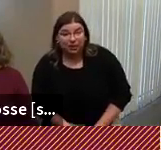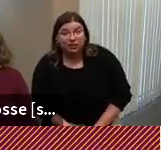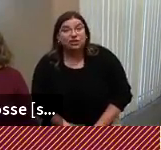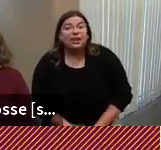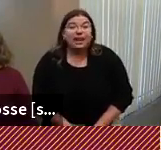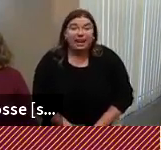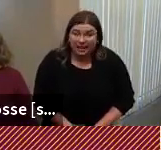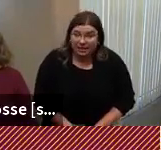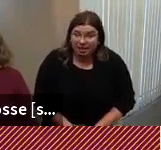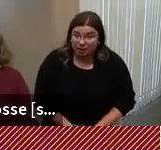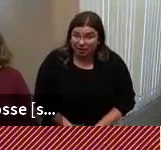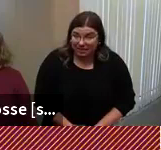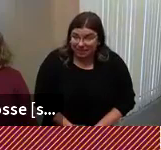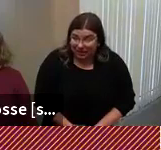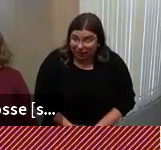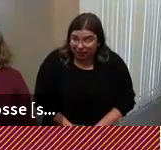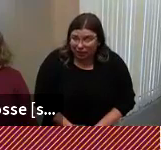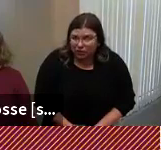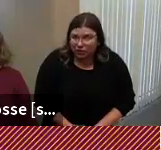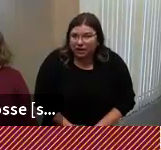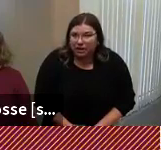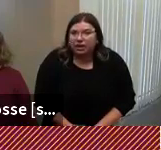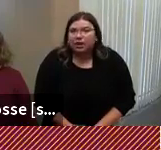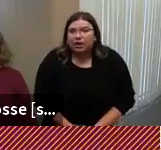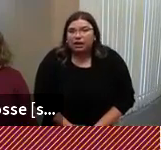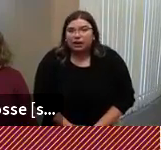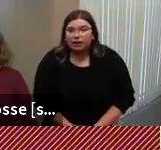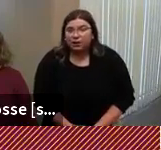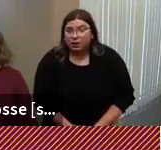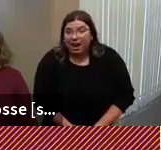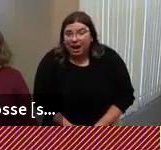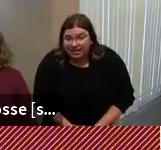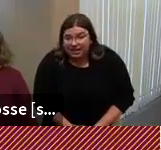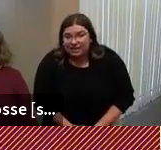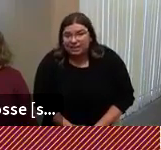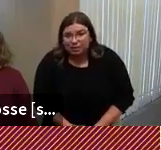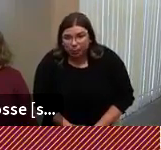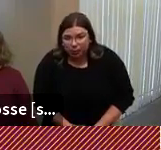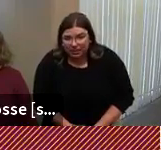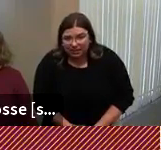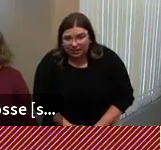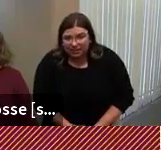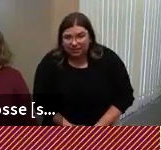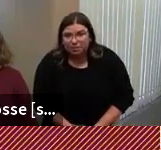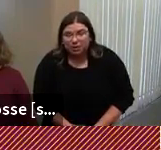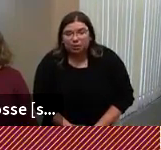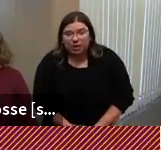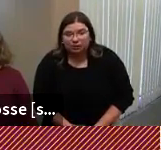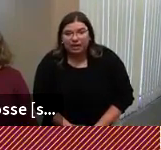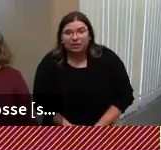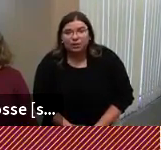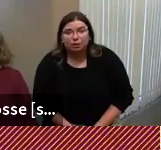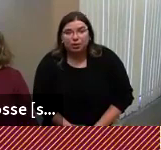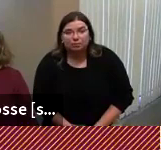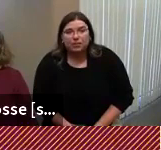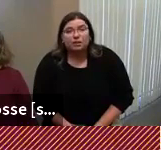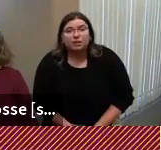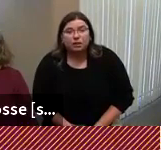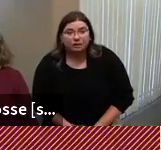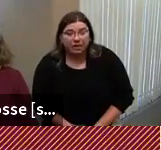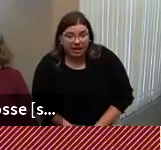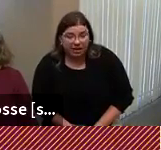both English and American Sign Language? So content is important to be a qualified